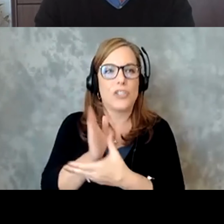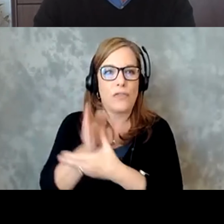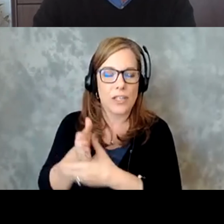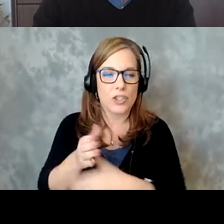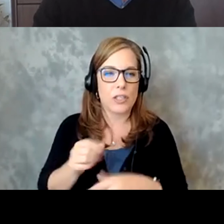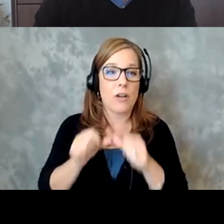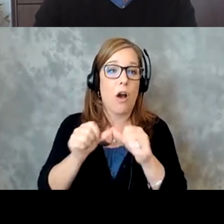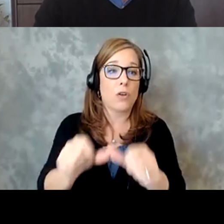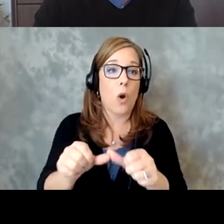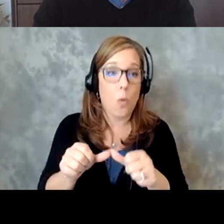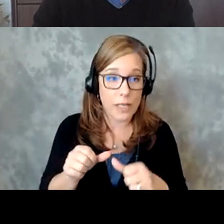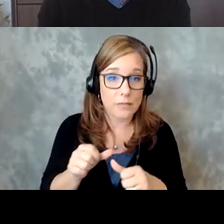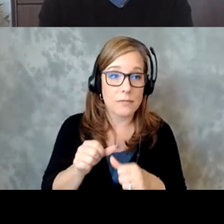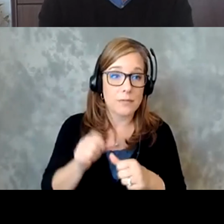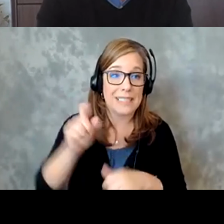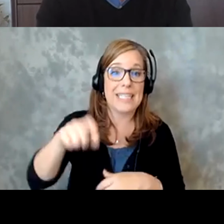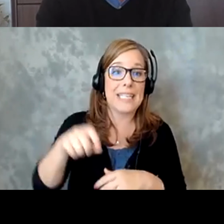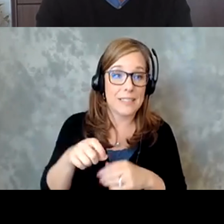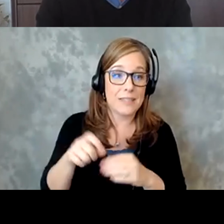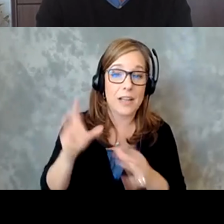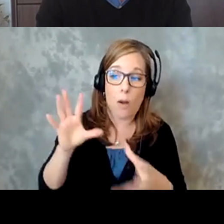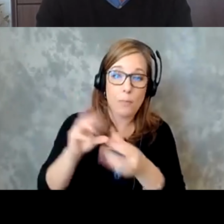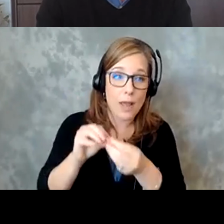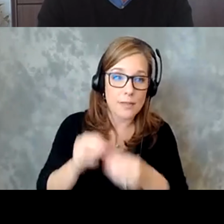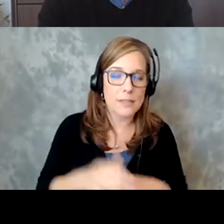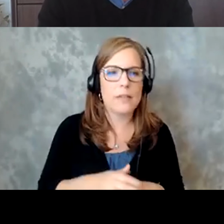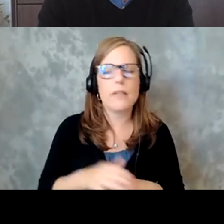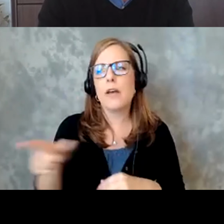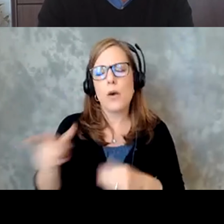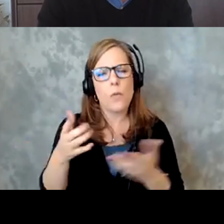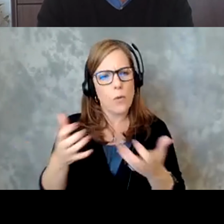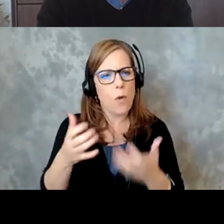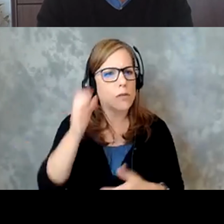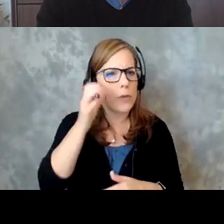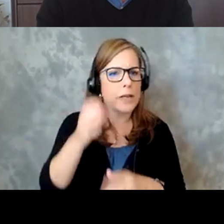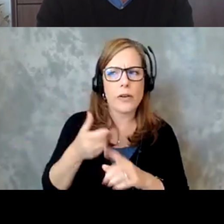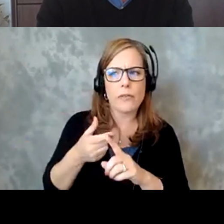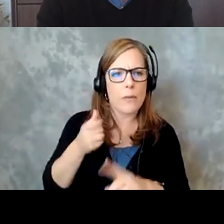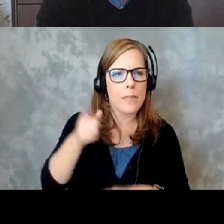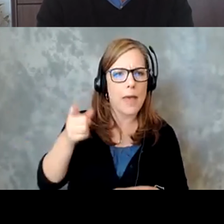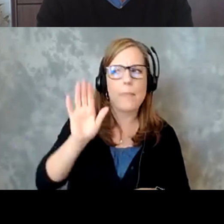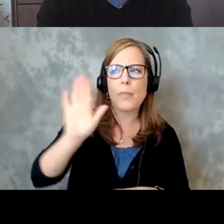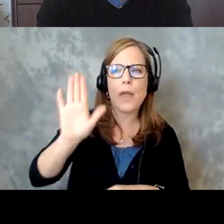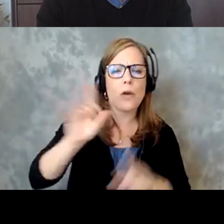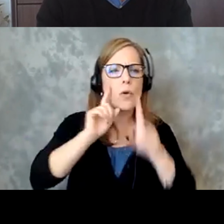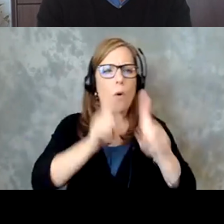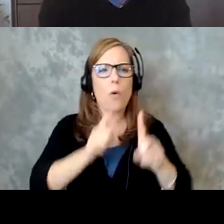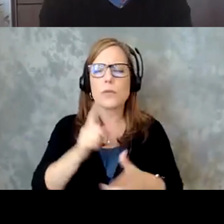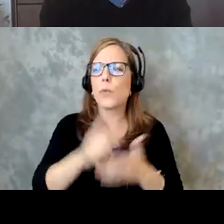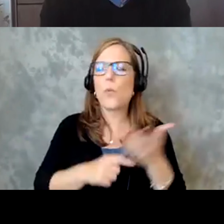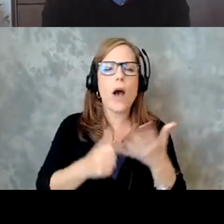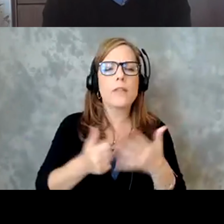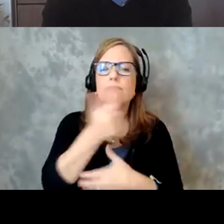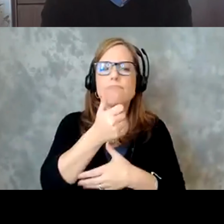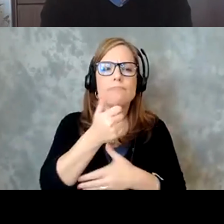management. We ensure participants share their goals, which is the most important to them, and again, key